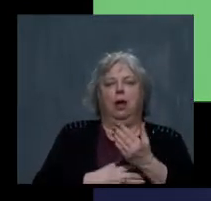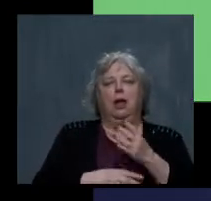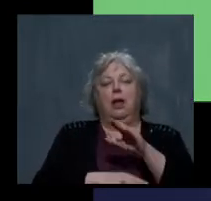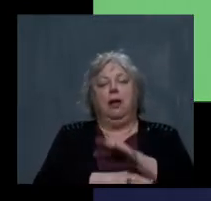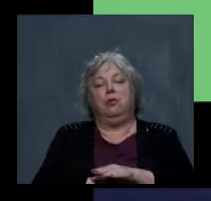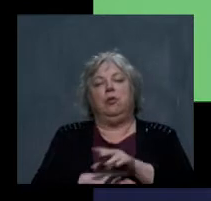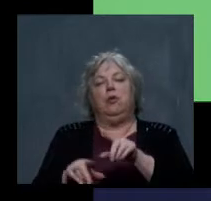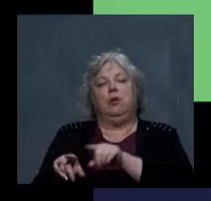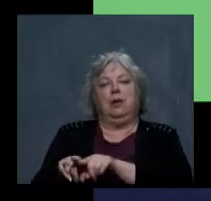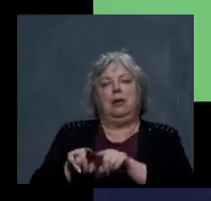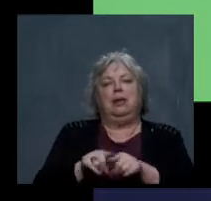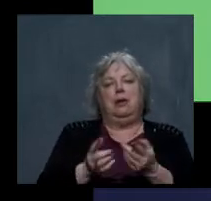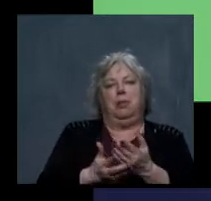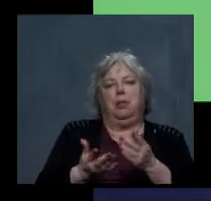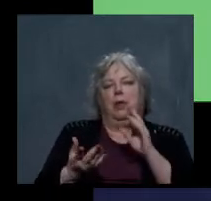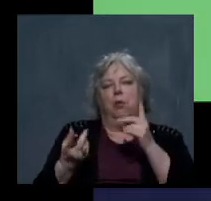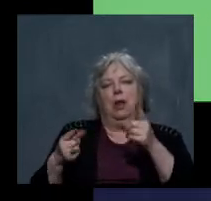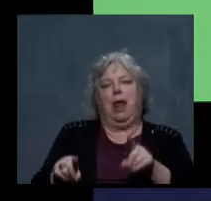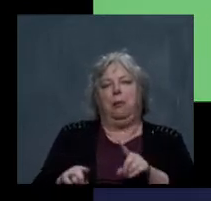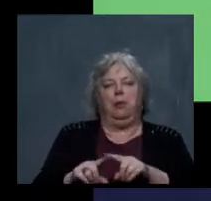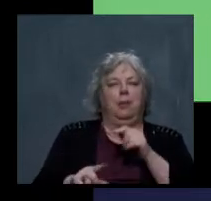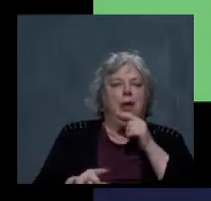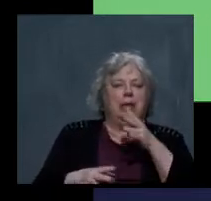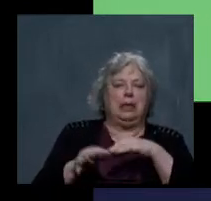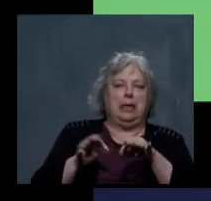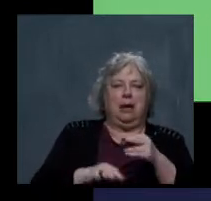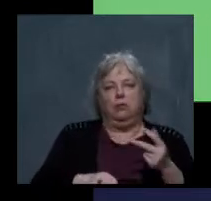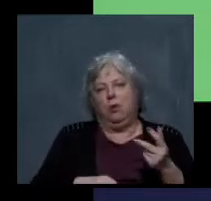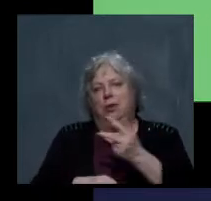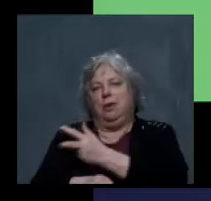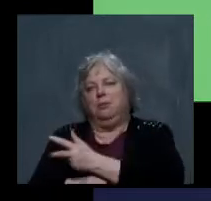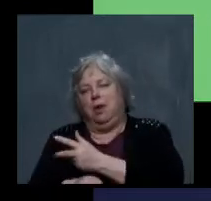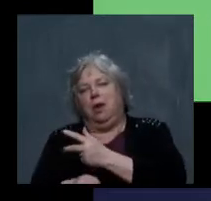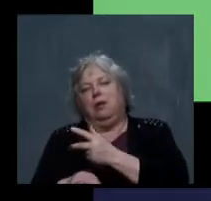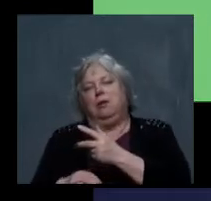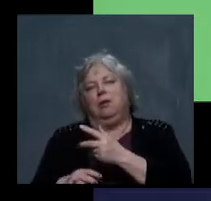the queuing will be on the westbound side. So